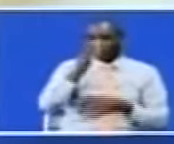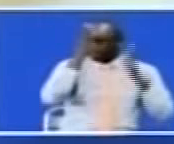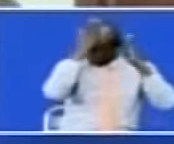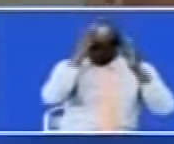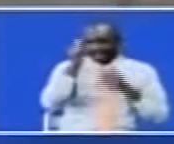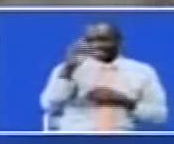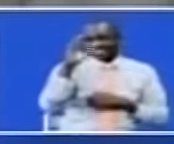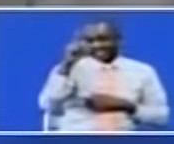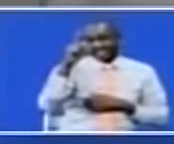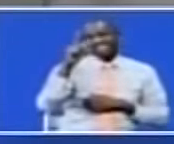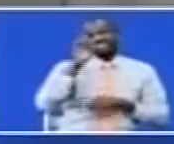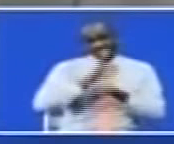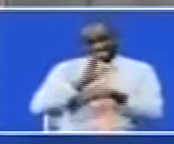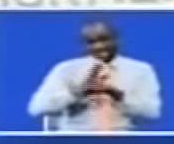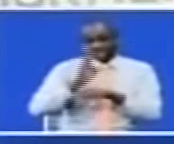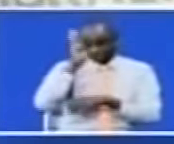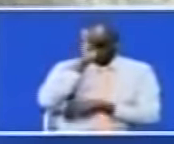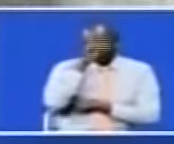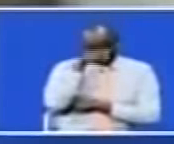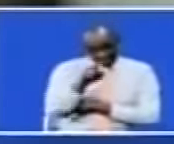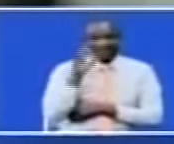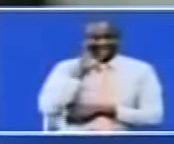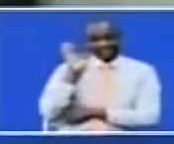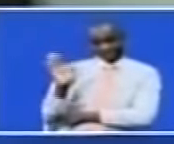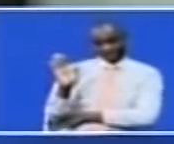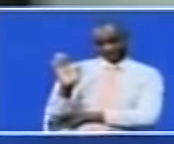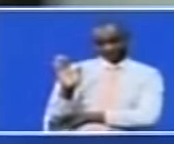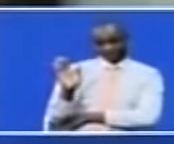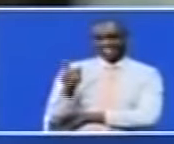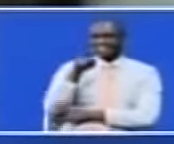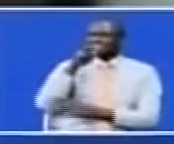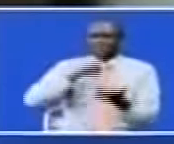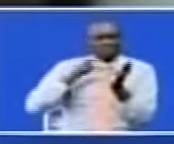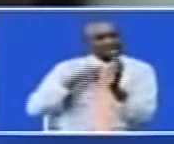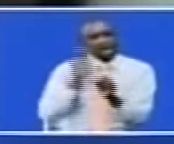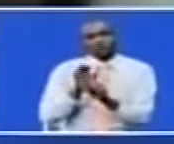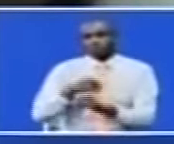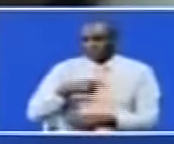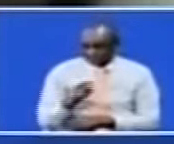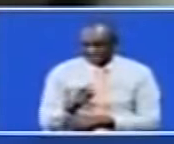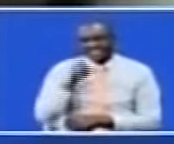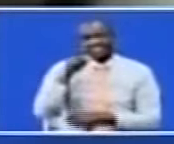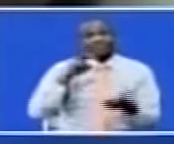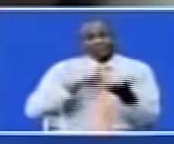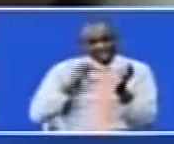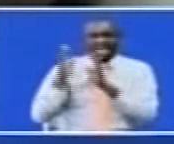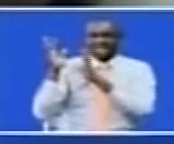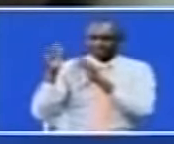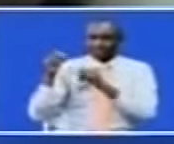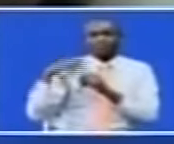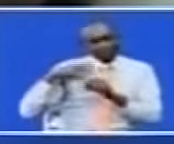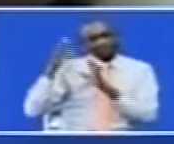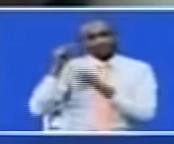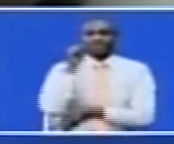the ACK Church in Bungoma, is his maternal cousin. It means quite a lot will come from, and that is the expectation of the